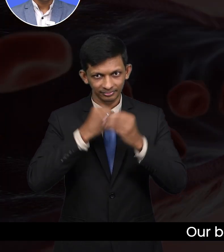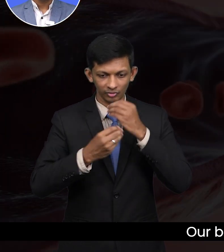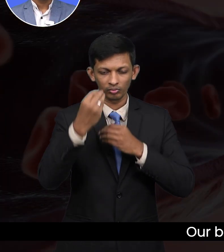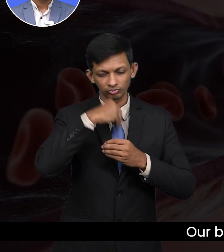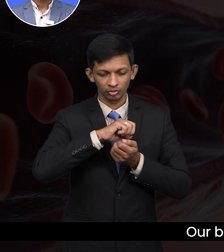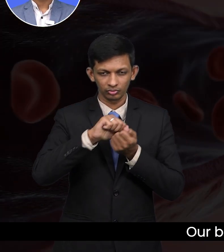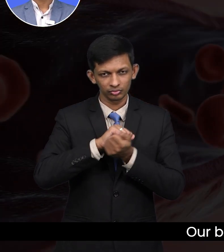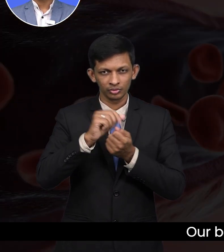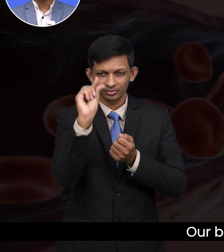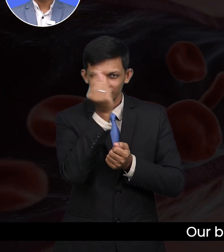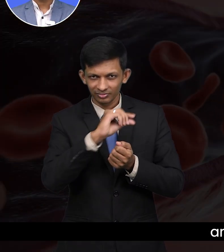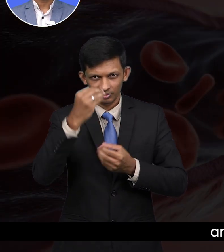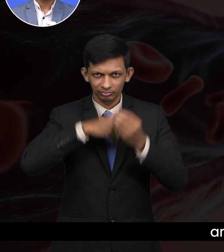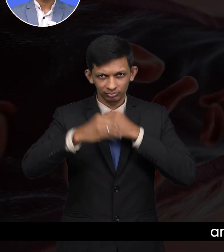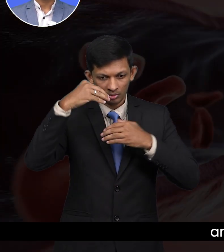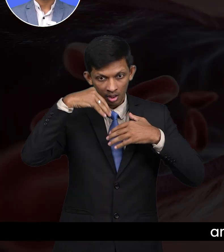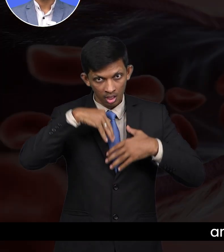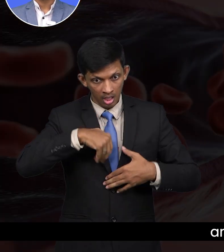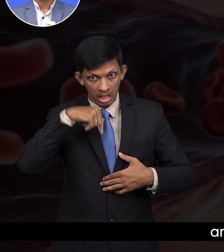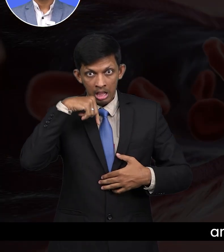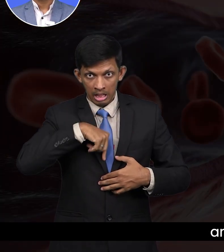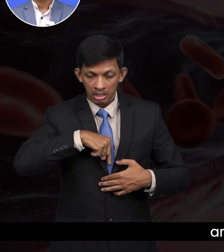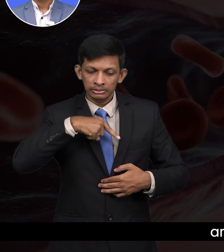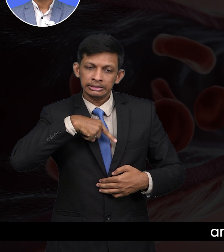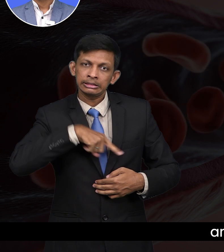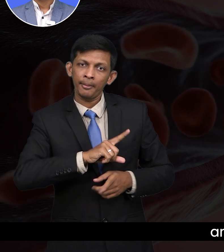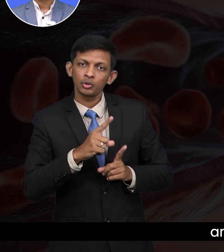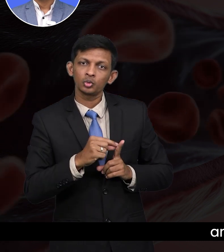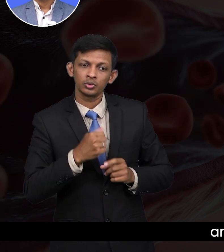Our body keeps repairing and building itself.